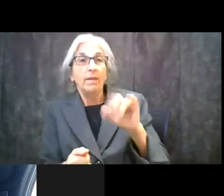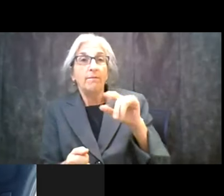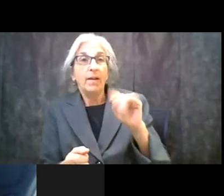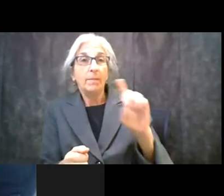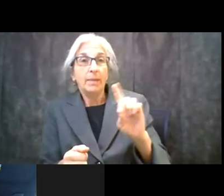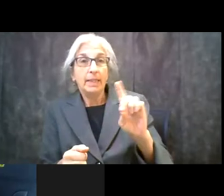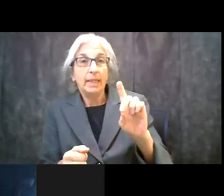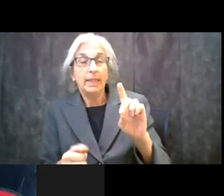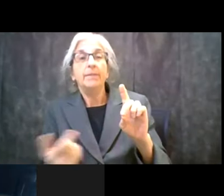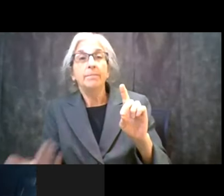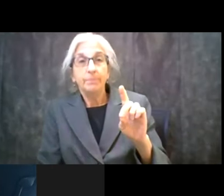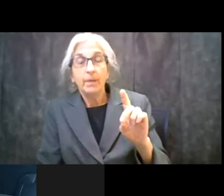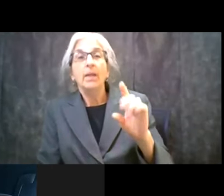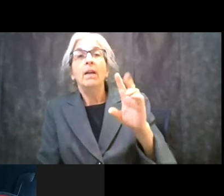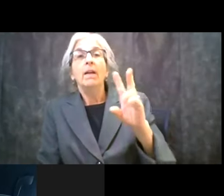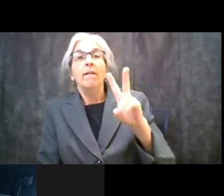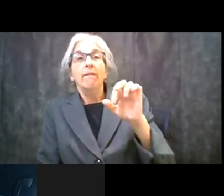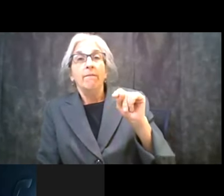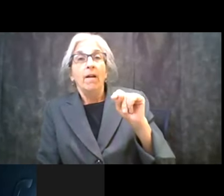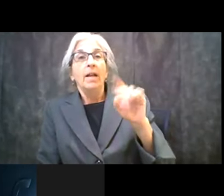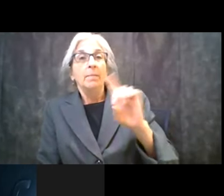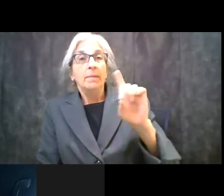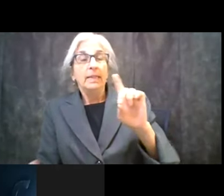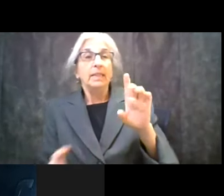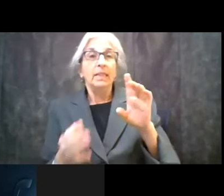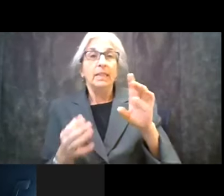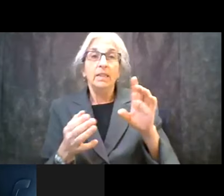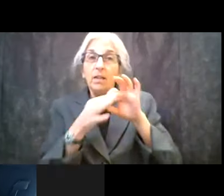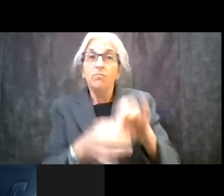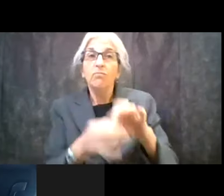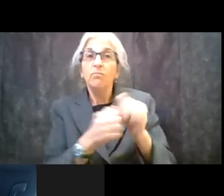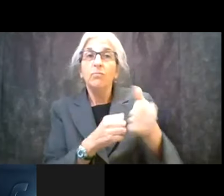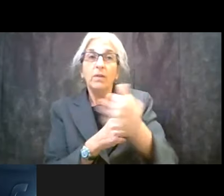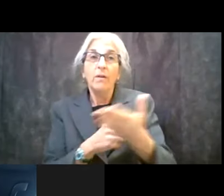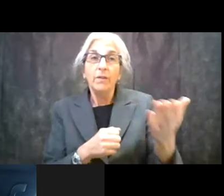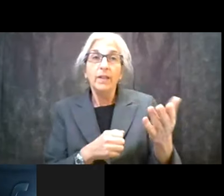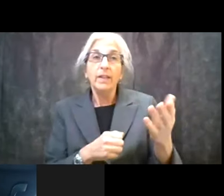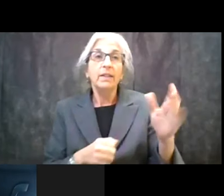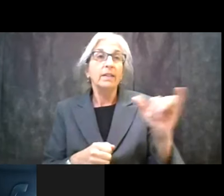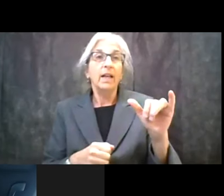they correlate with other things like being sick or not getting enough,